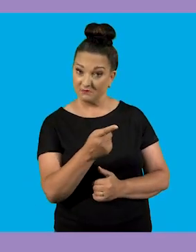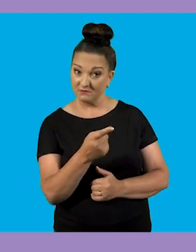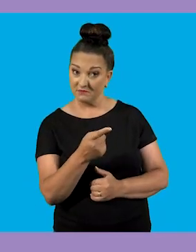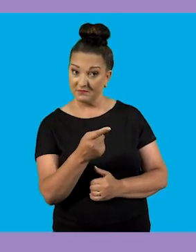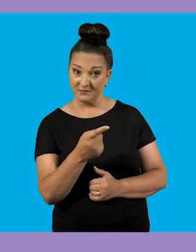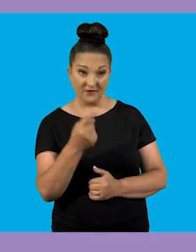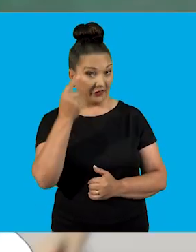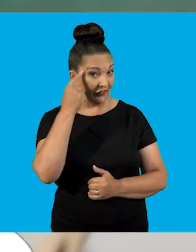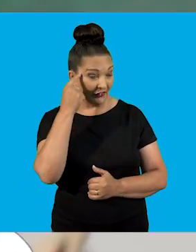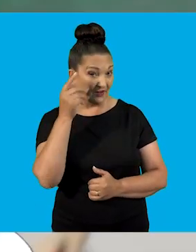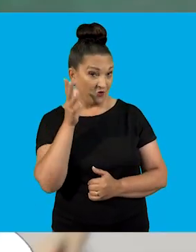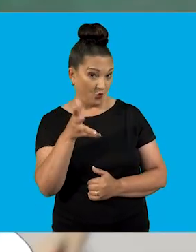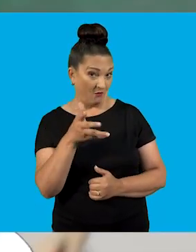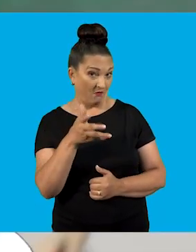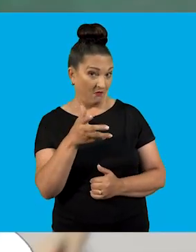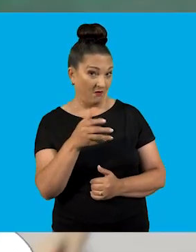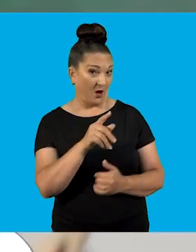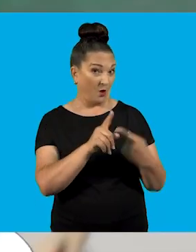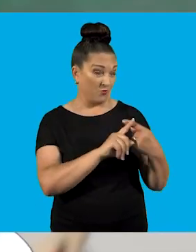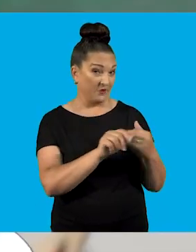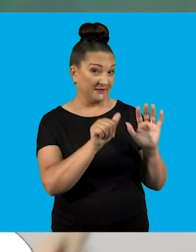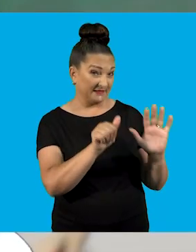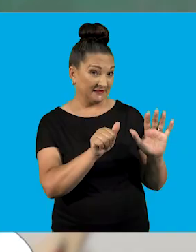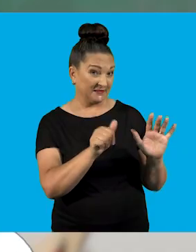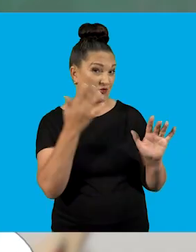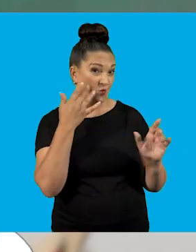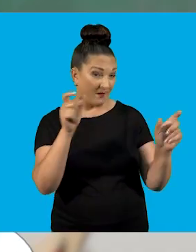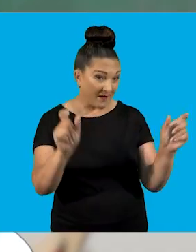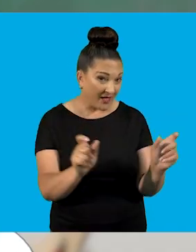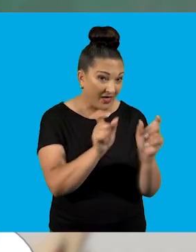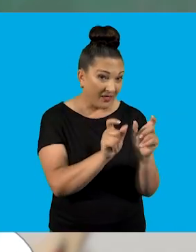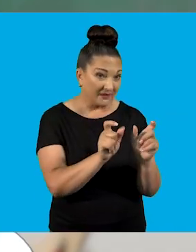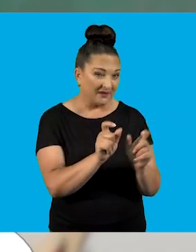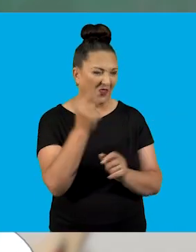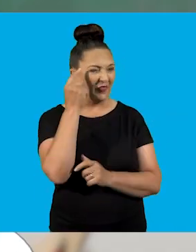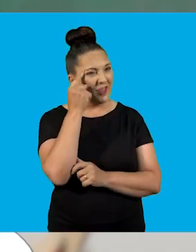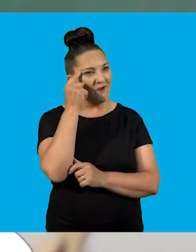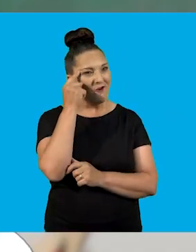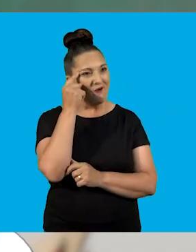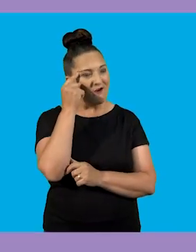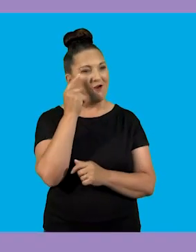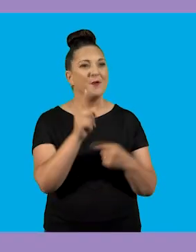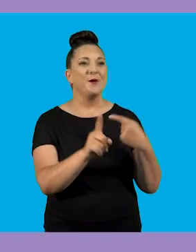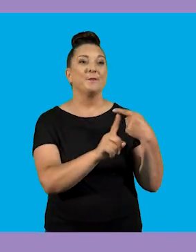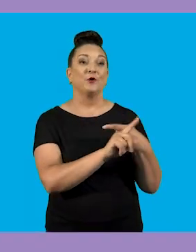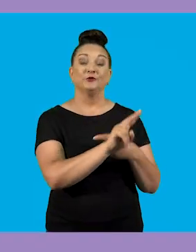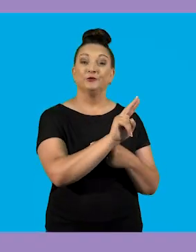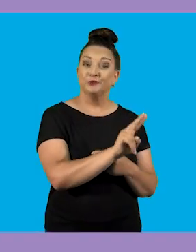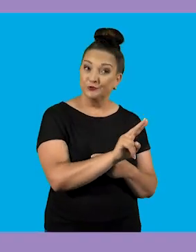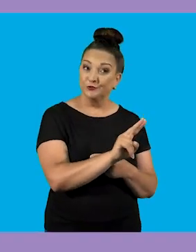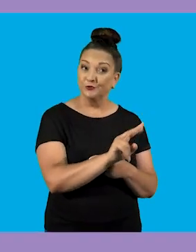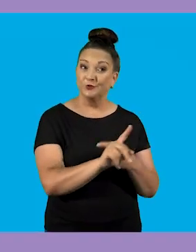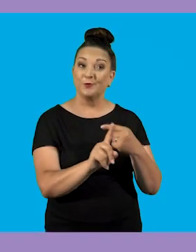that that is going to give you, a positive 6 when you add them? If you are thinking of a